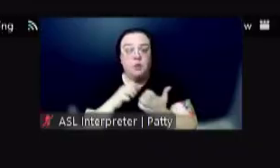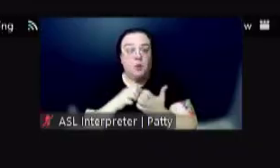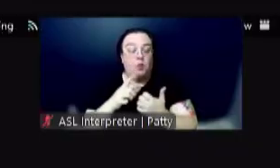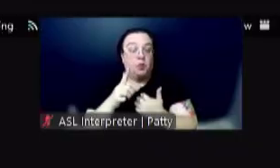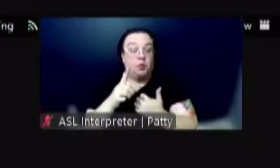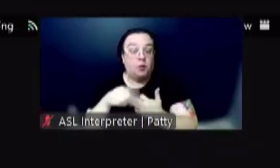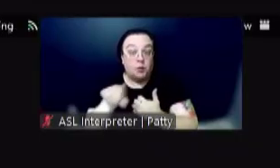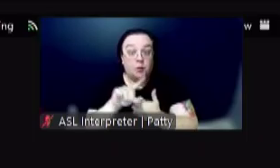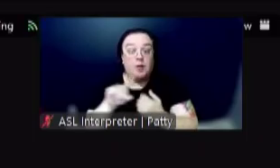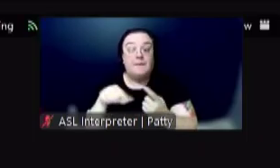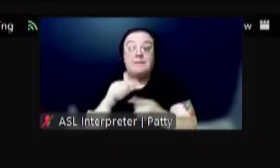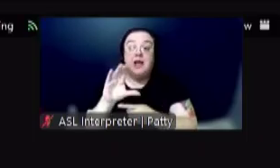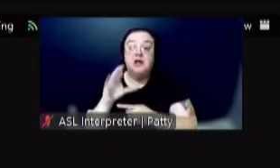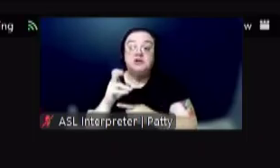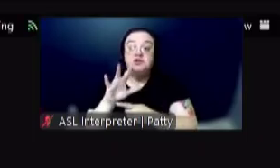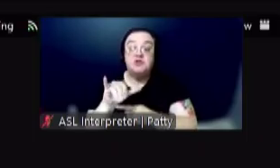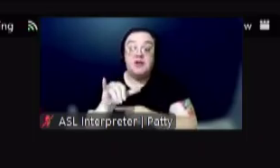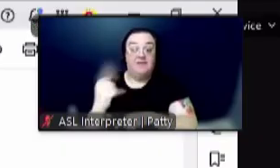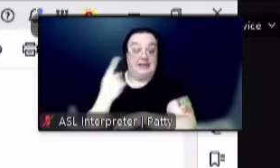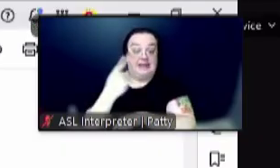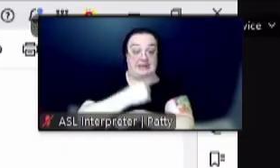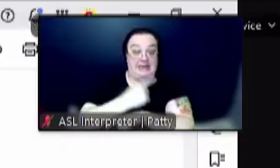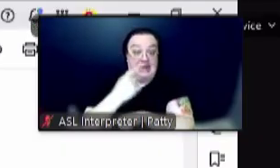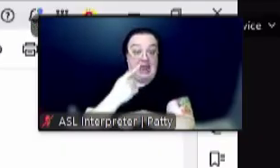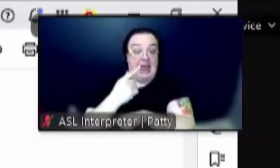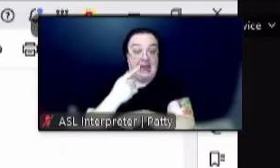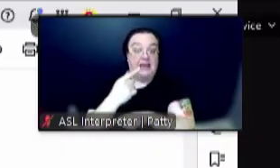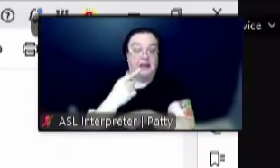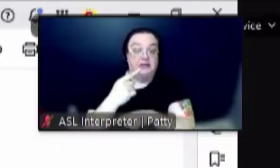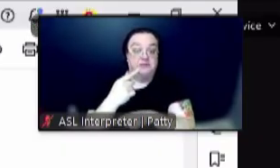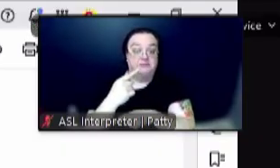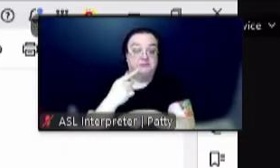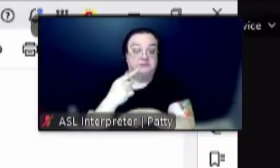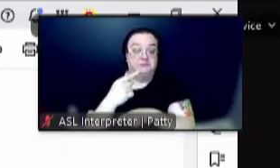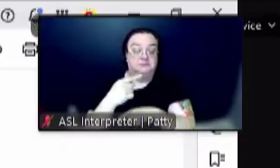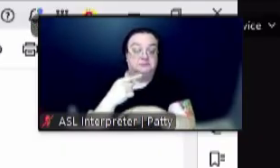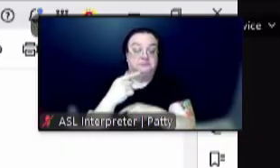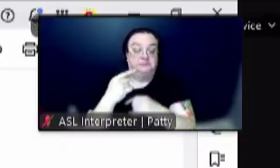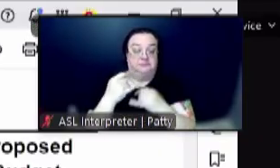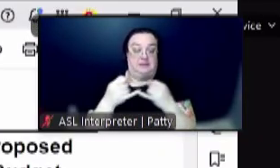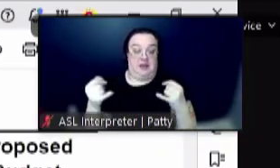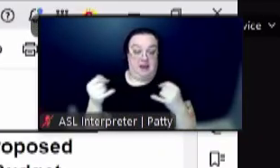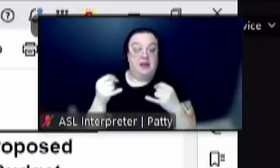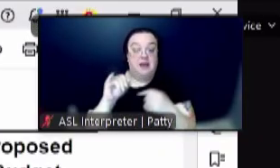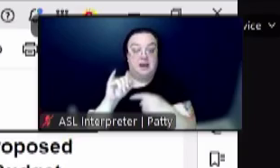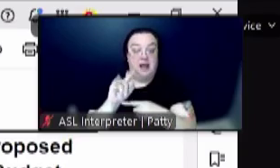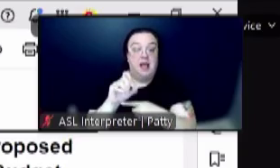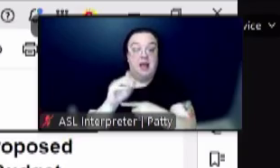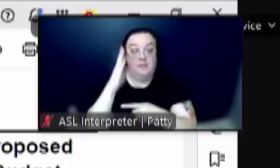the Cheverly Day Committee, line item, because right now we're currently at